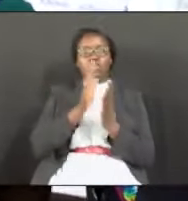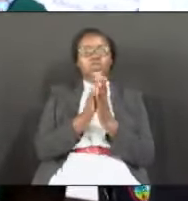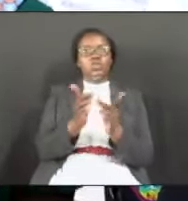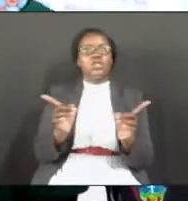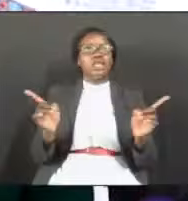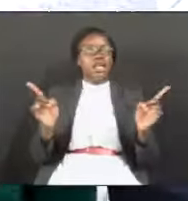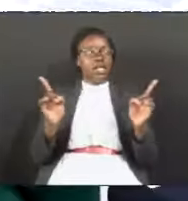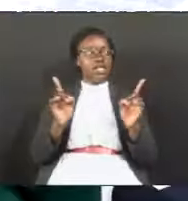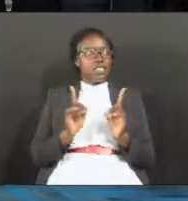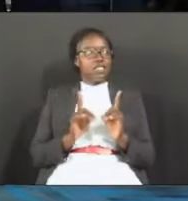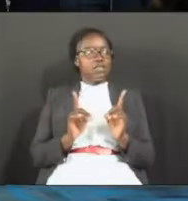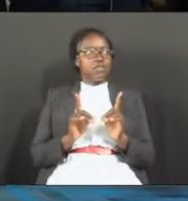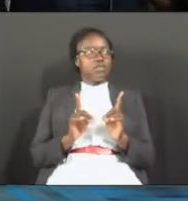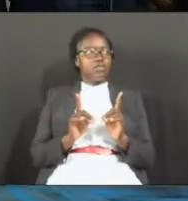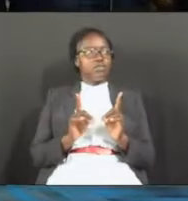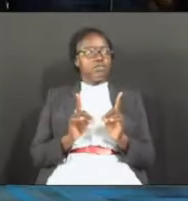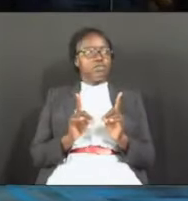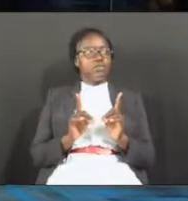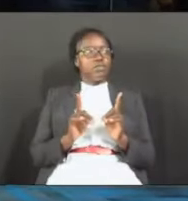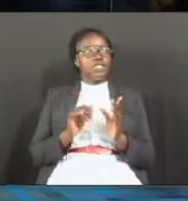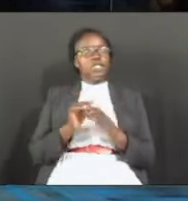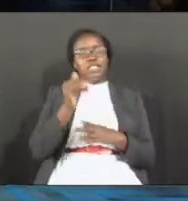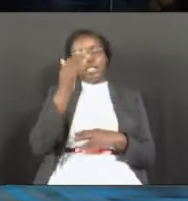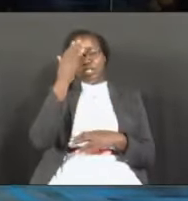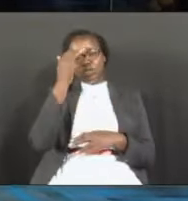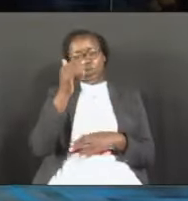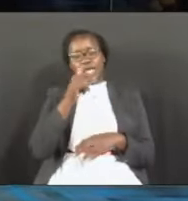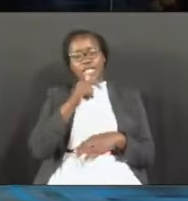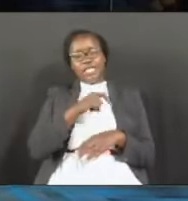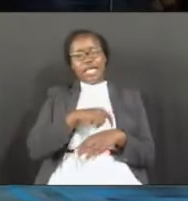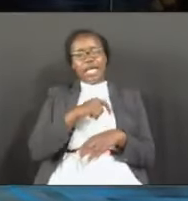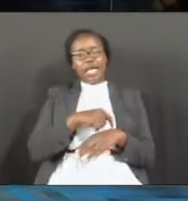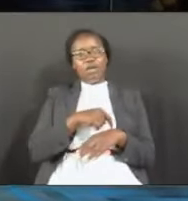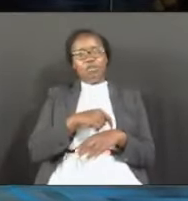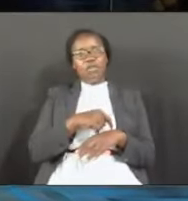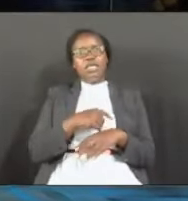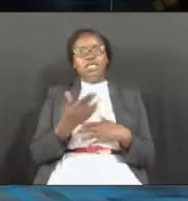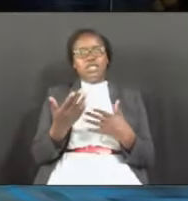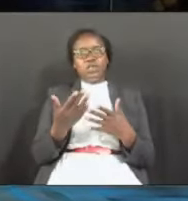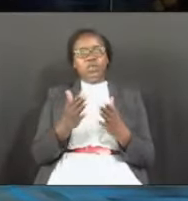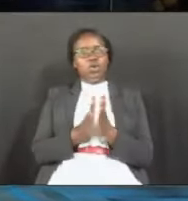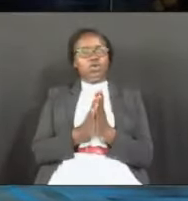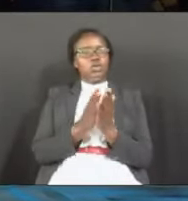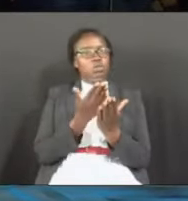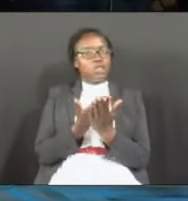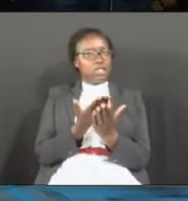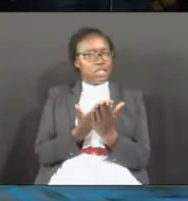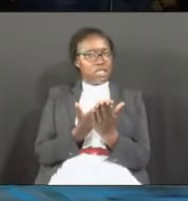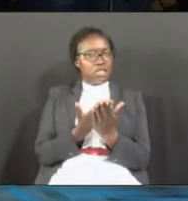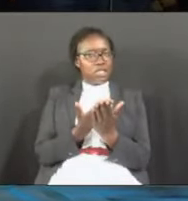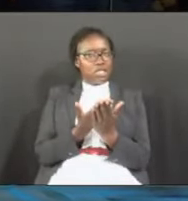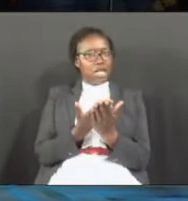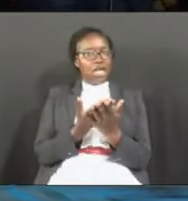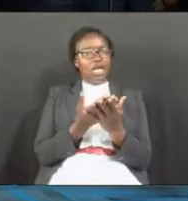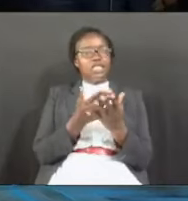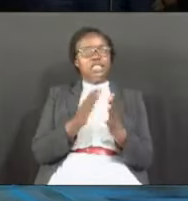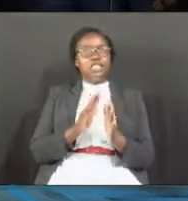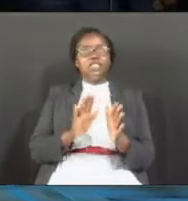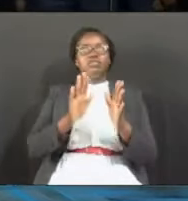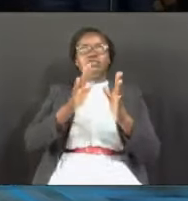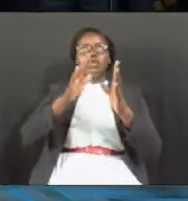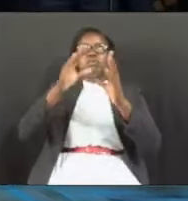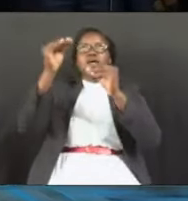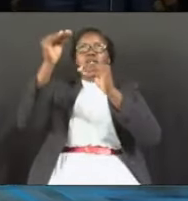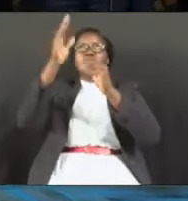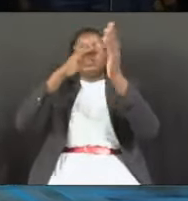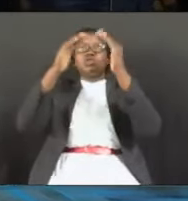us. That is why when he was leaving, going back to heaven, he